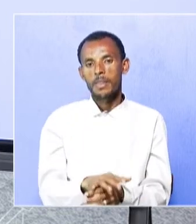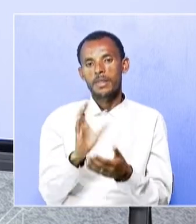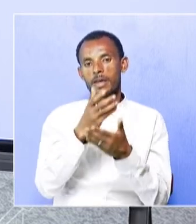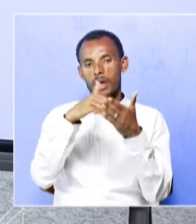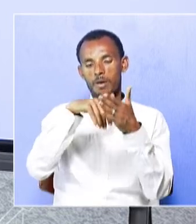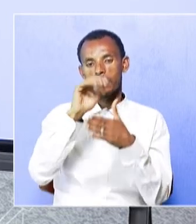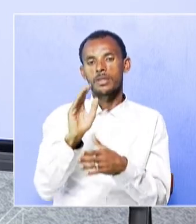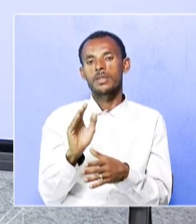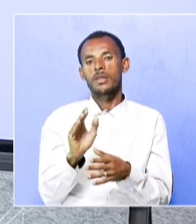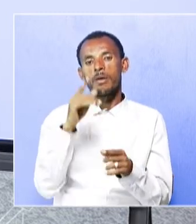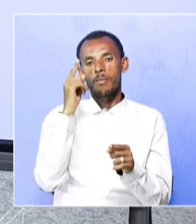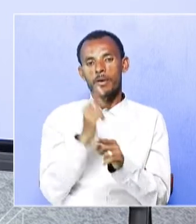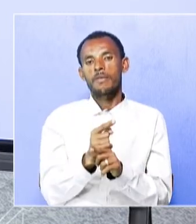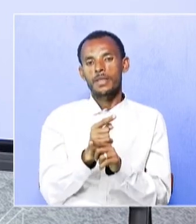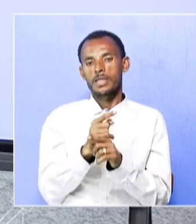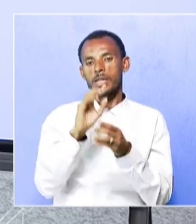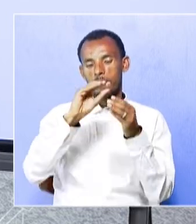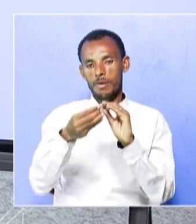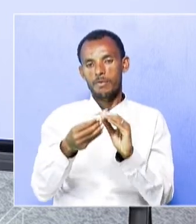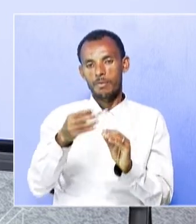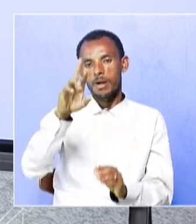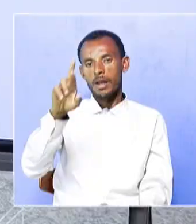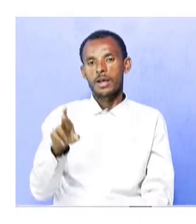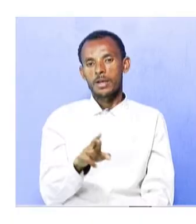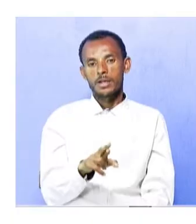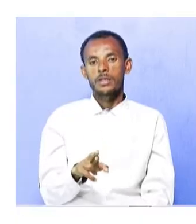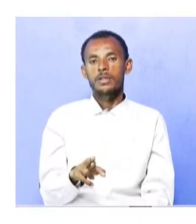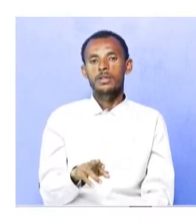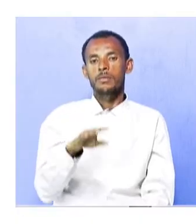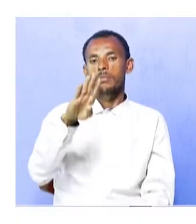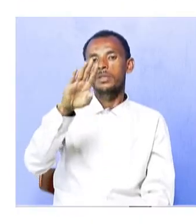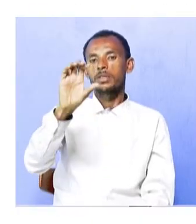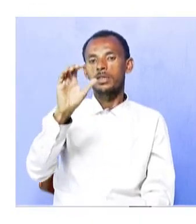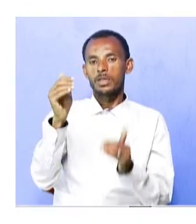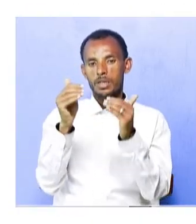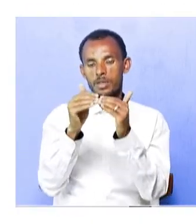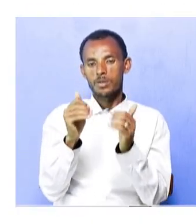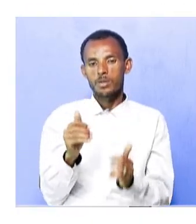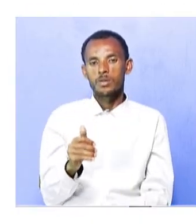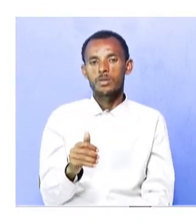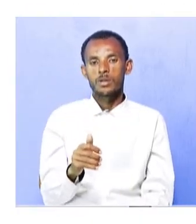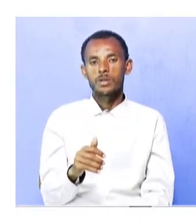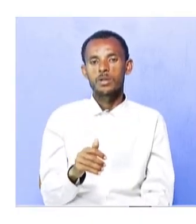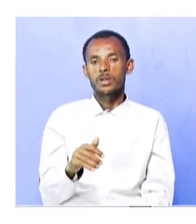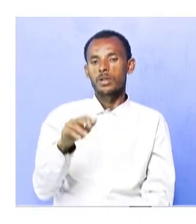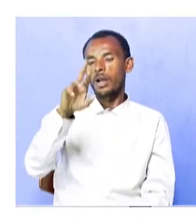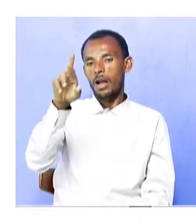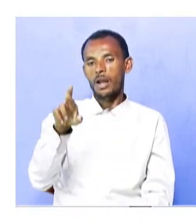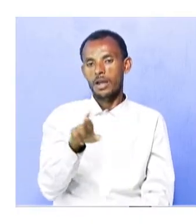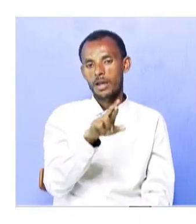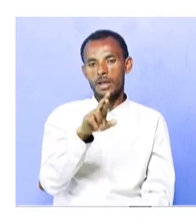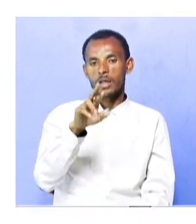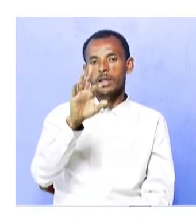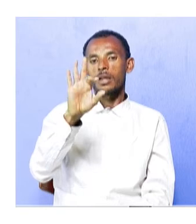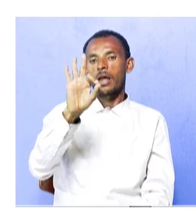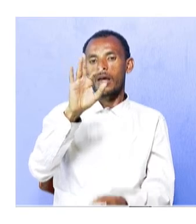out a perfect numbers from the radical, right? So BC is equal to, in the radical,